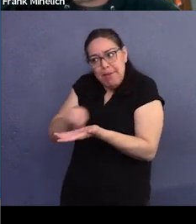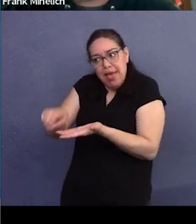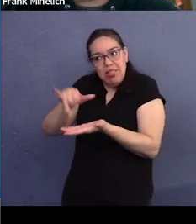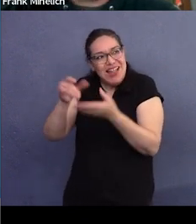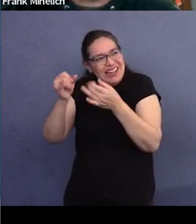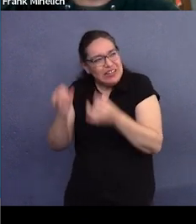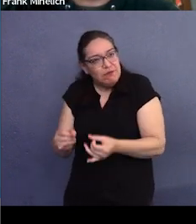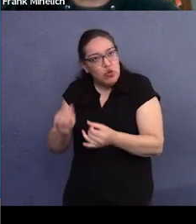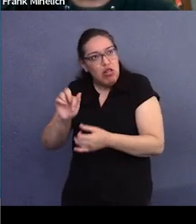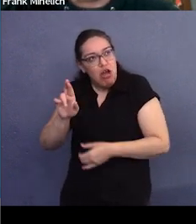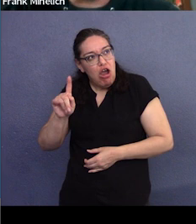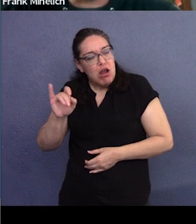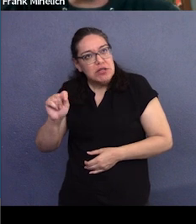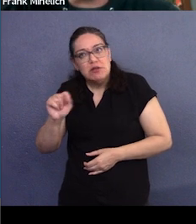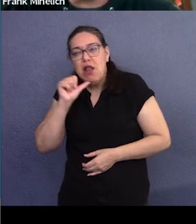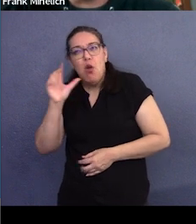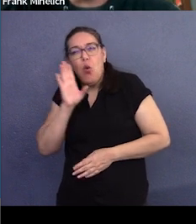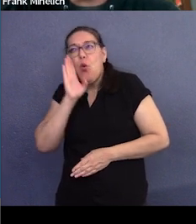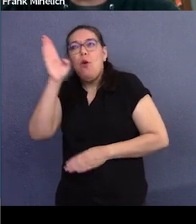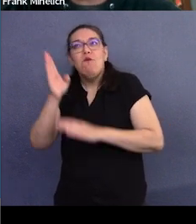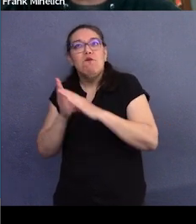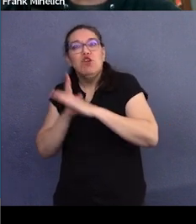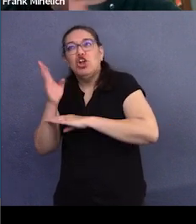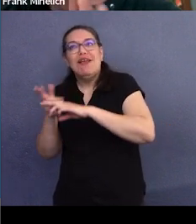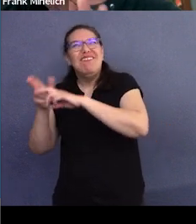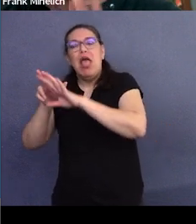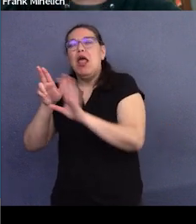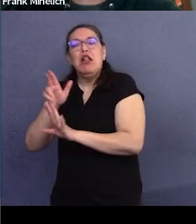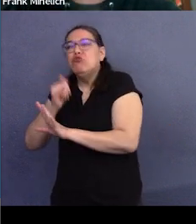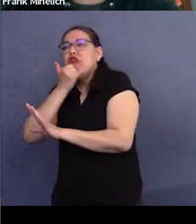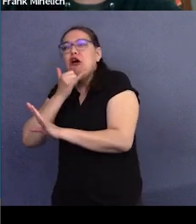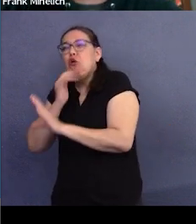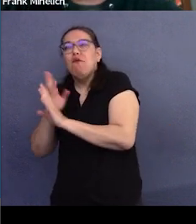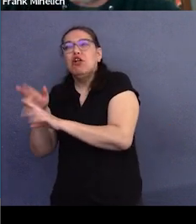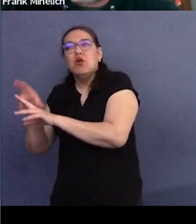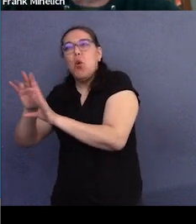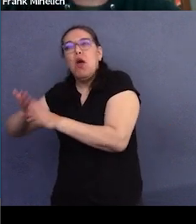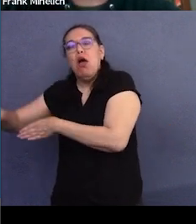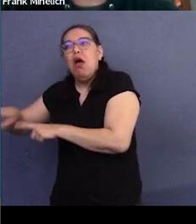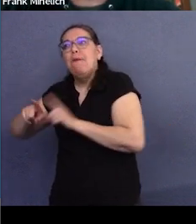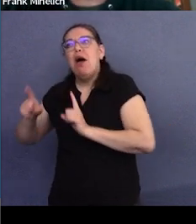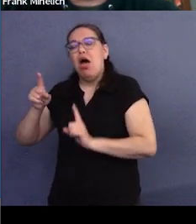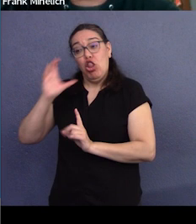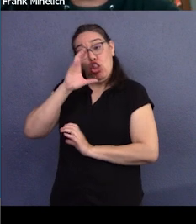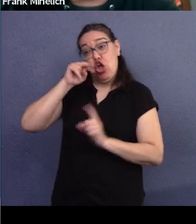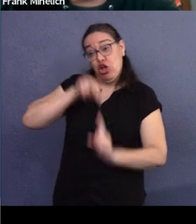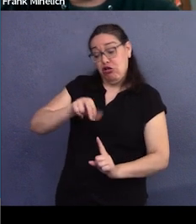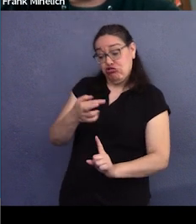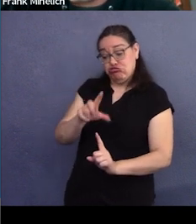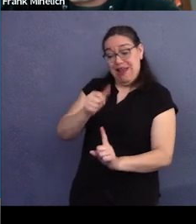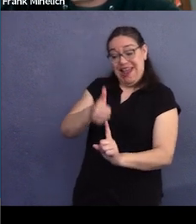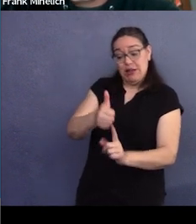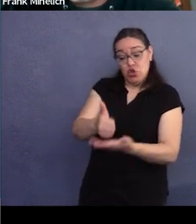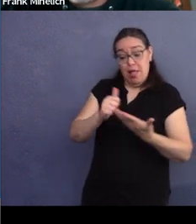not overinflate. That's not the right word, but don't look at this grant as a way to pay for program directors. Look at this grant as a way to